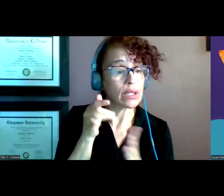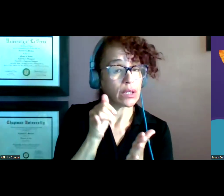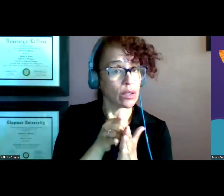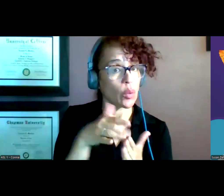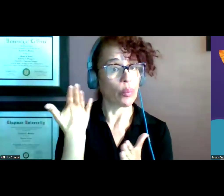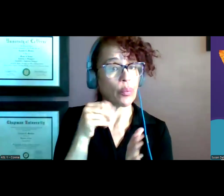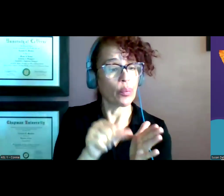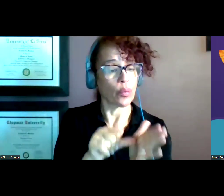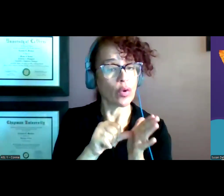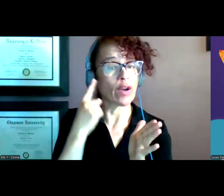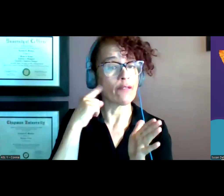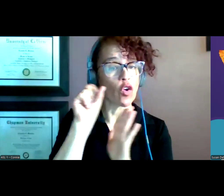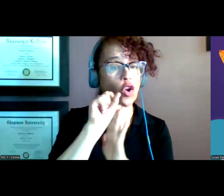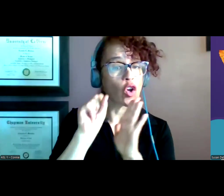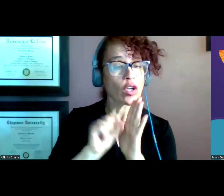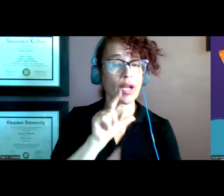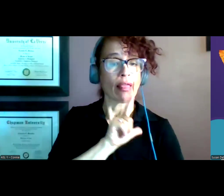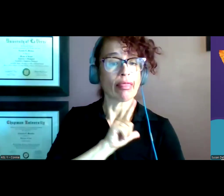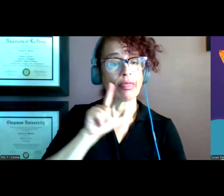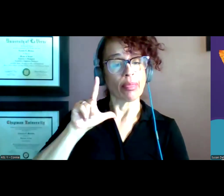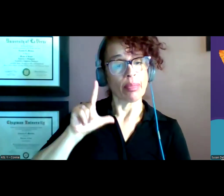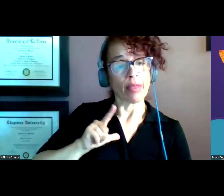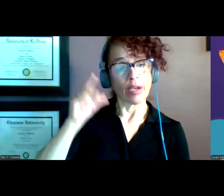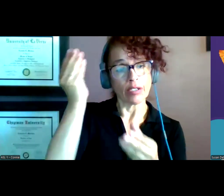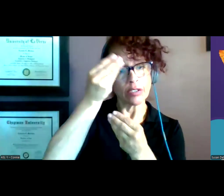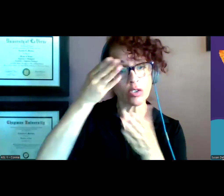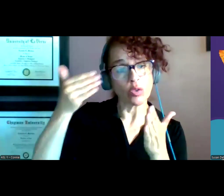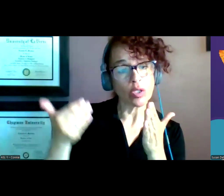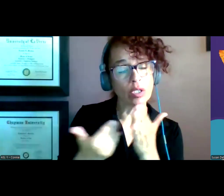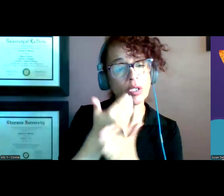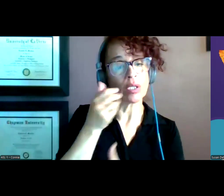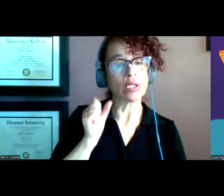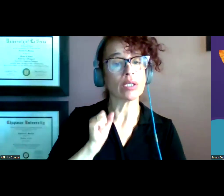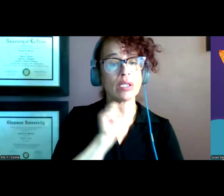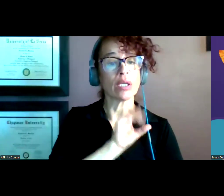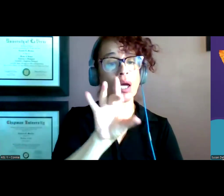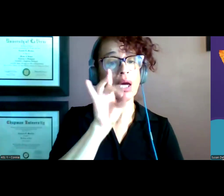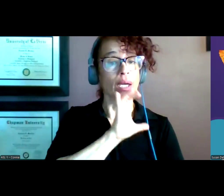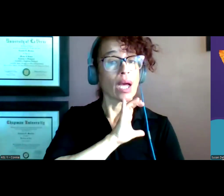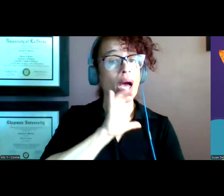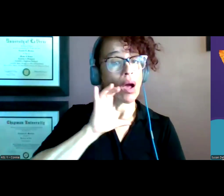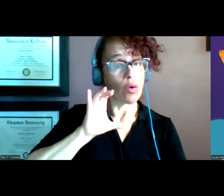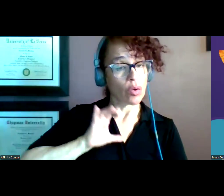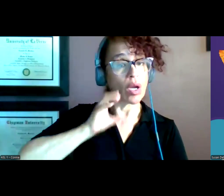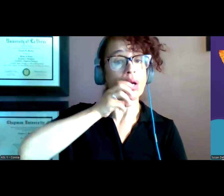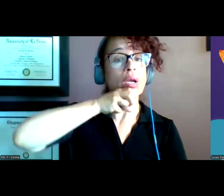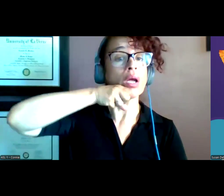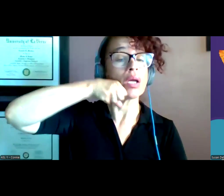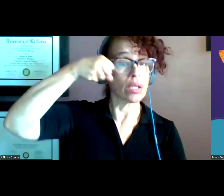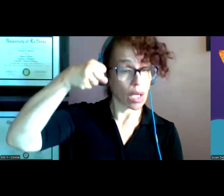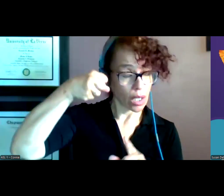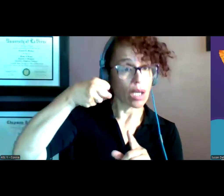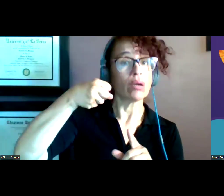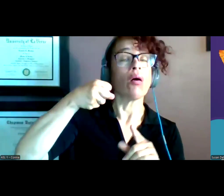an impetus for the state legislature to form a new Senate Select Committee on older